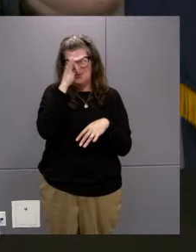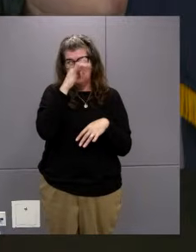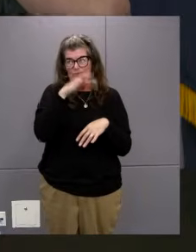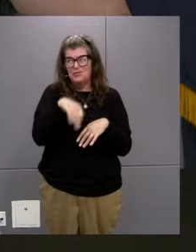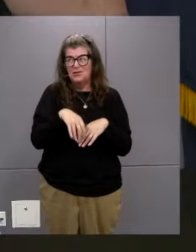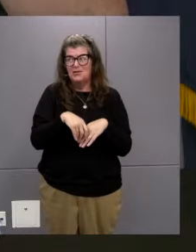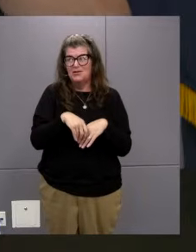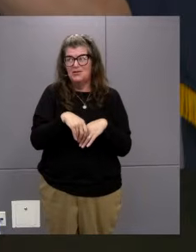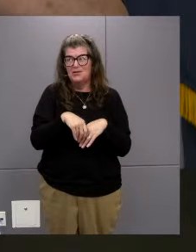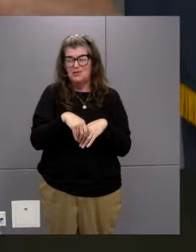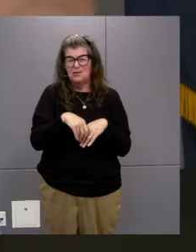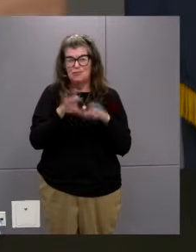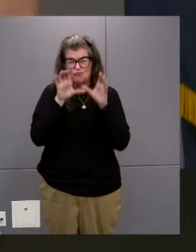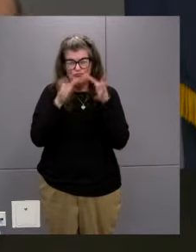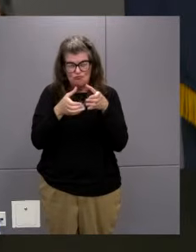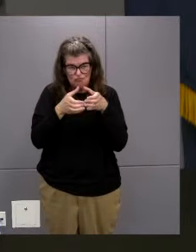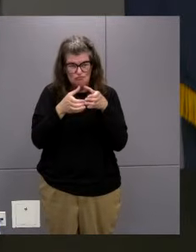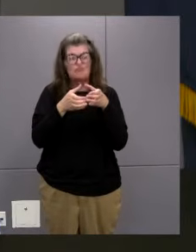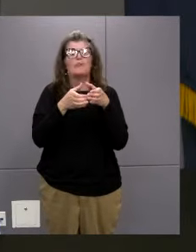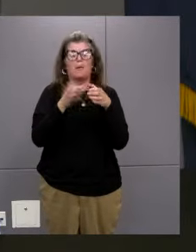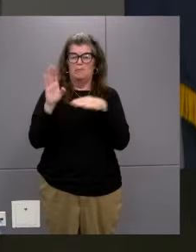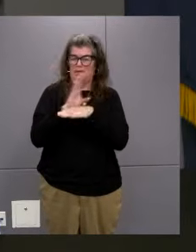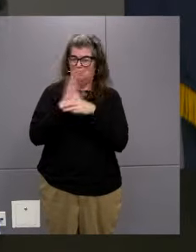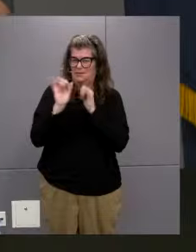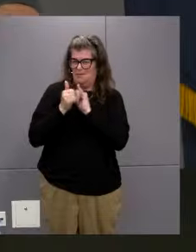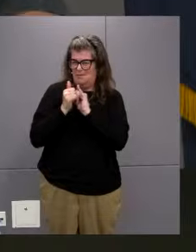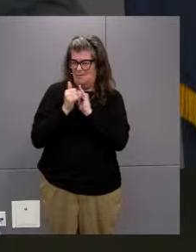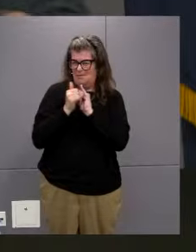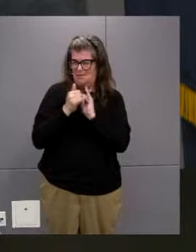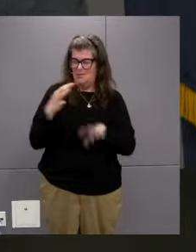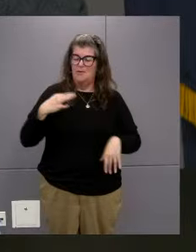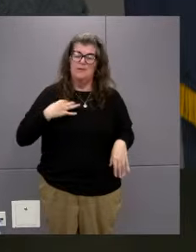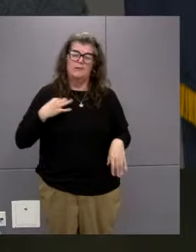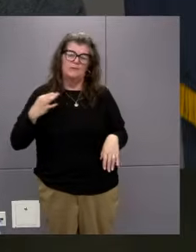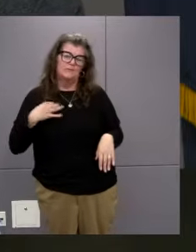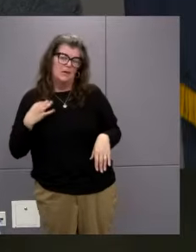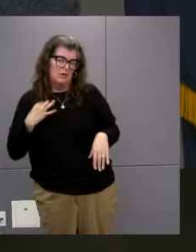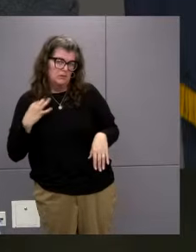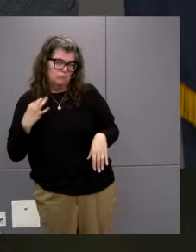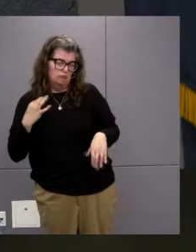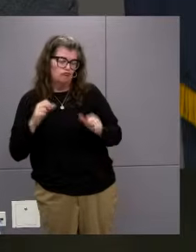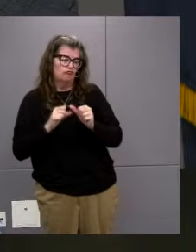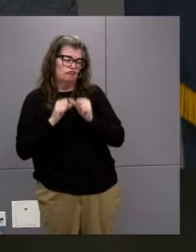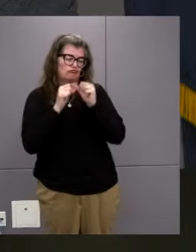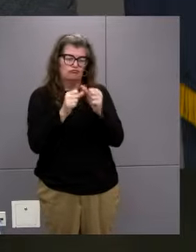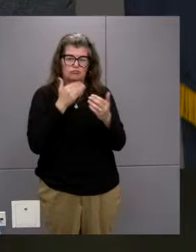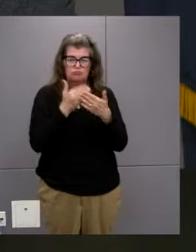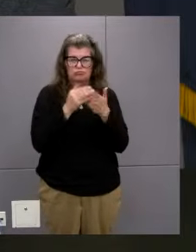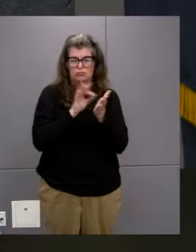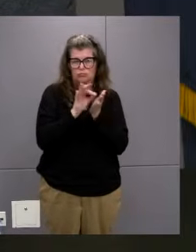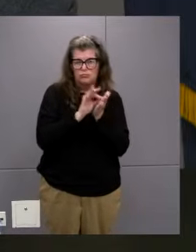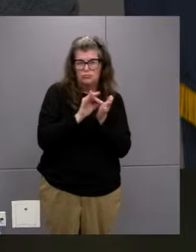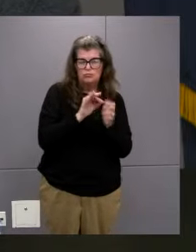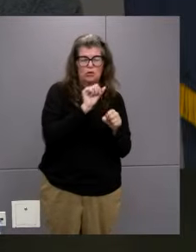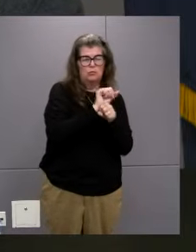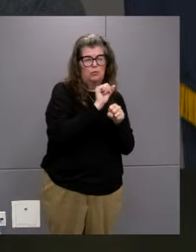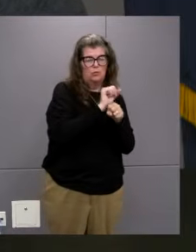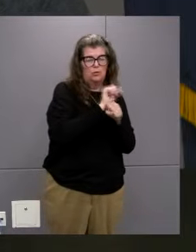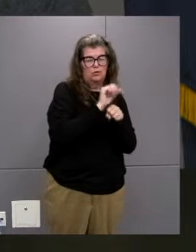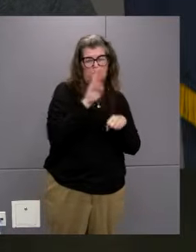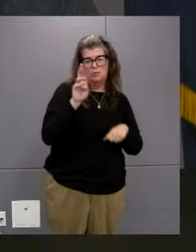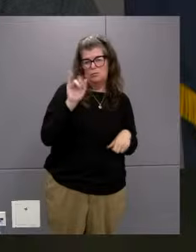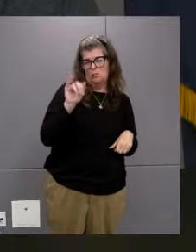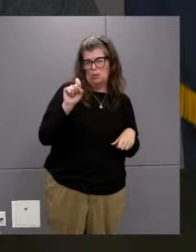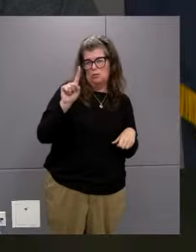she kept herself busy throughout her time at Mott by volunteering, maintaining her great grades, working as a barista, being an